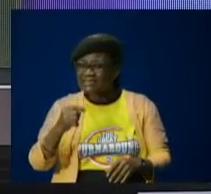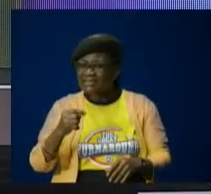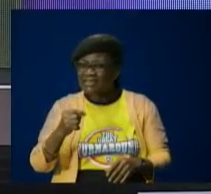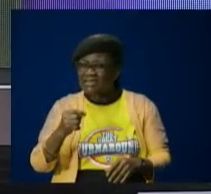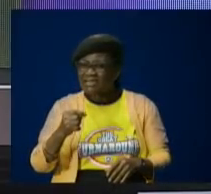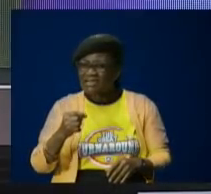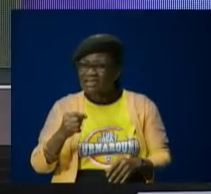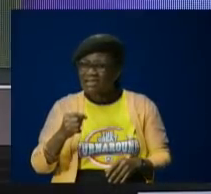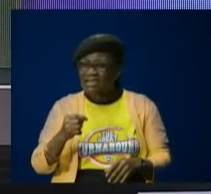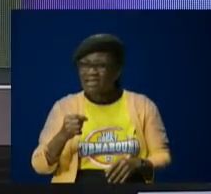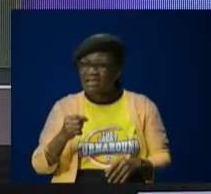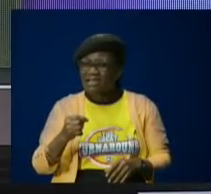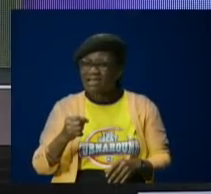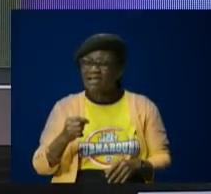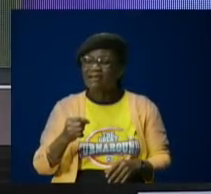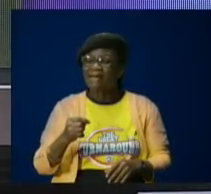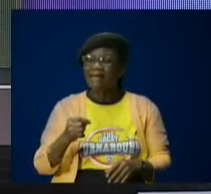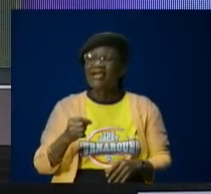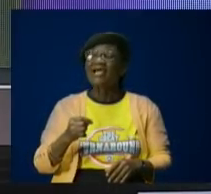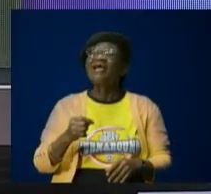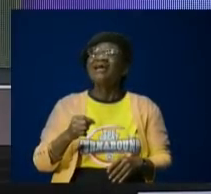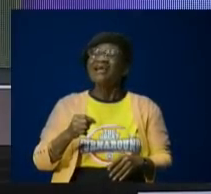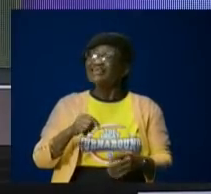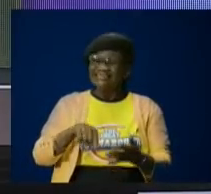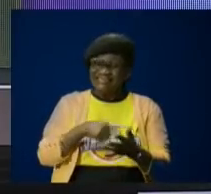thus far shall you come,